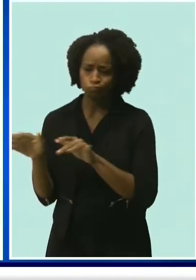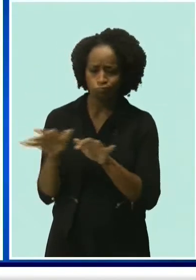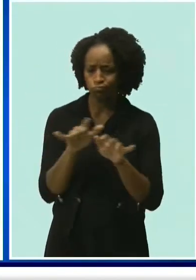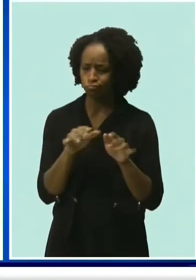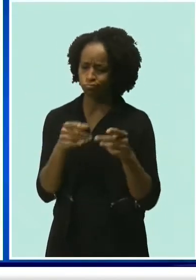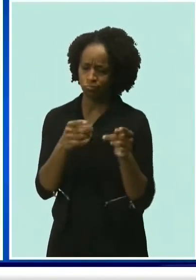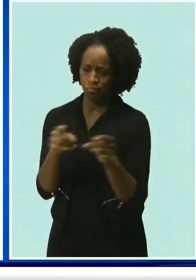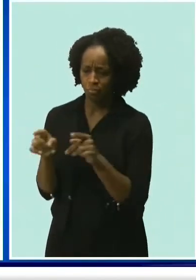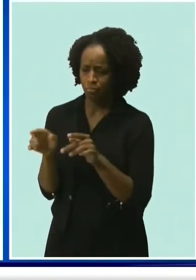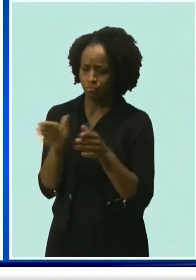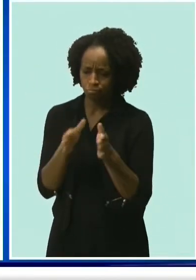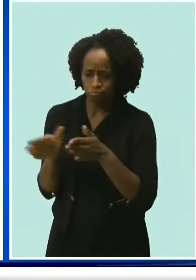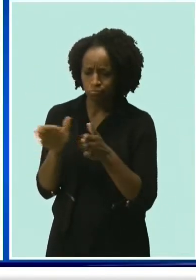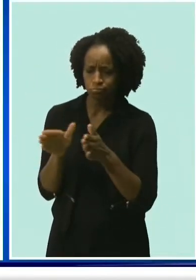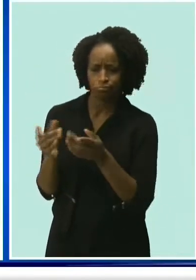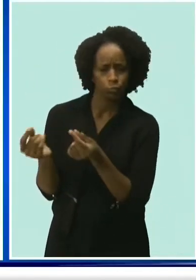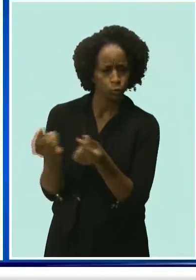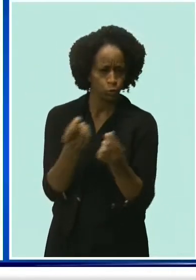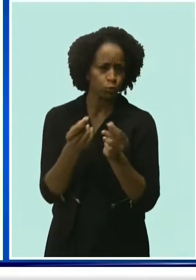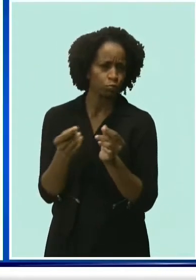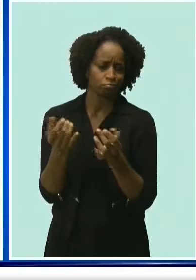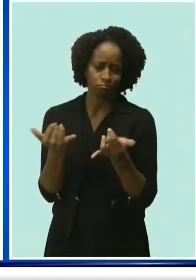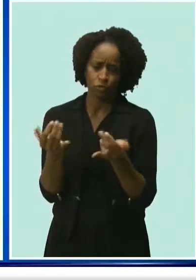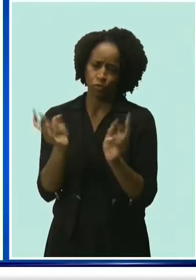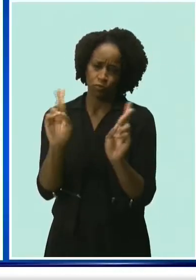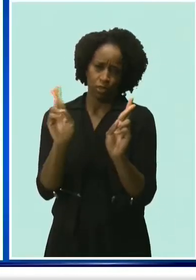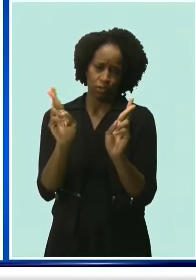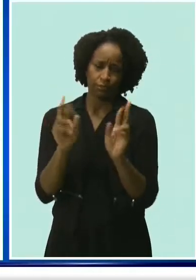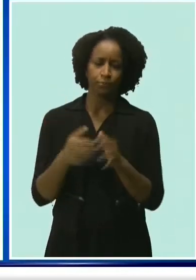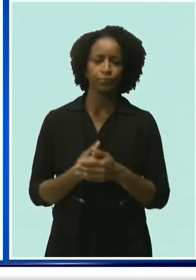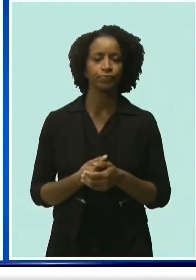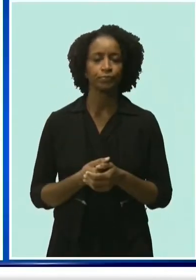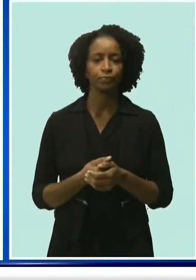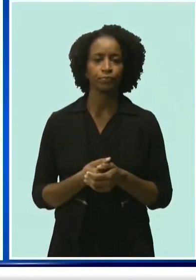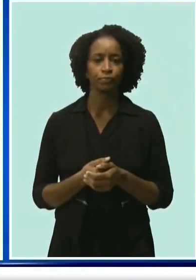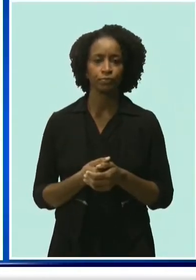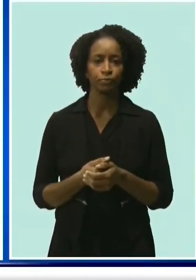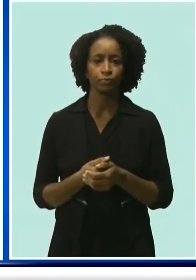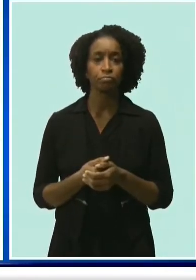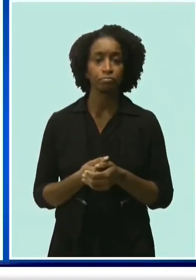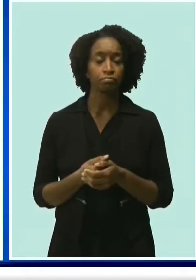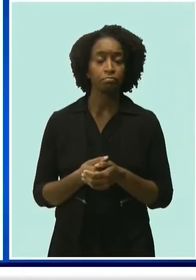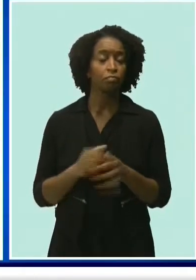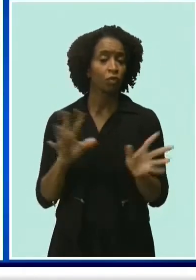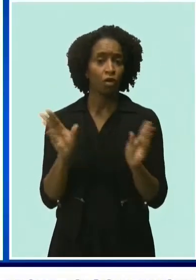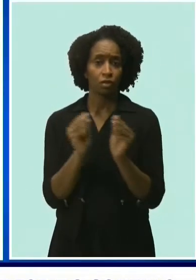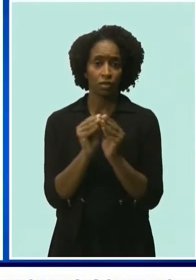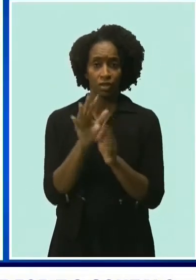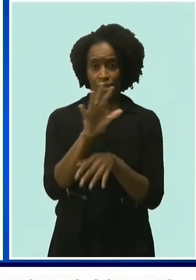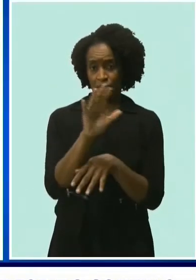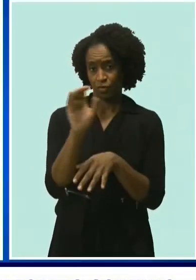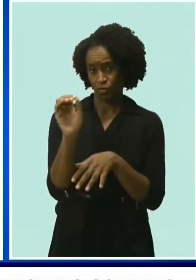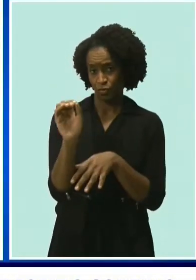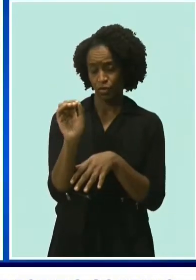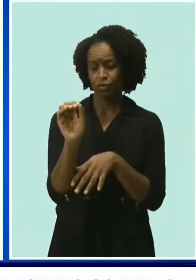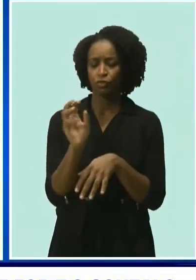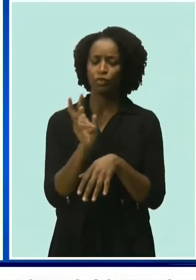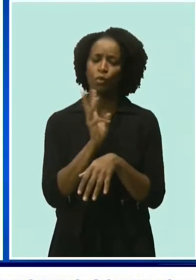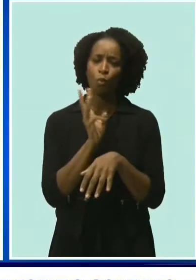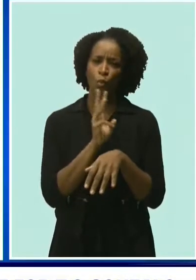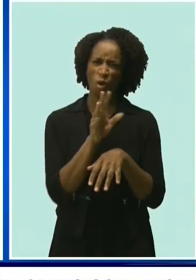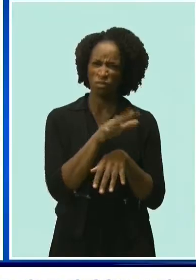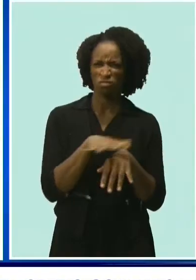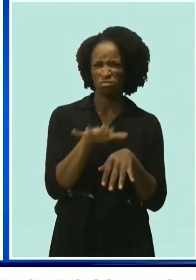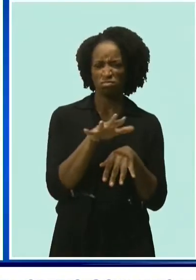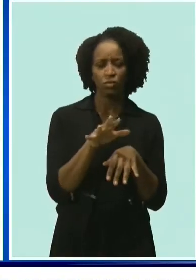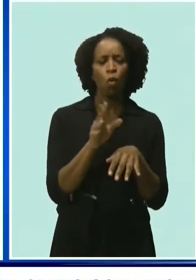injected into public works for purchasing equipment. There are about 50 water courses, major water courses in Barbados.